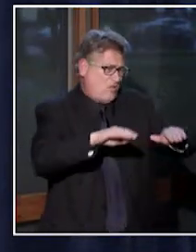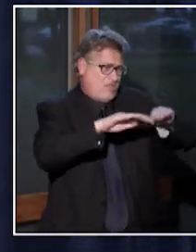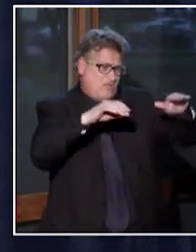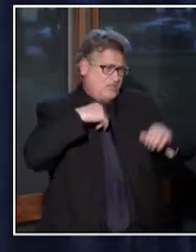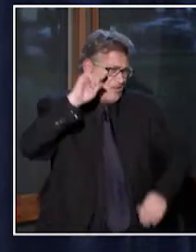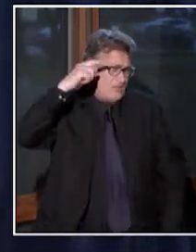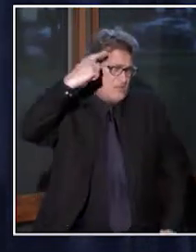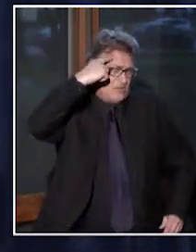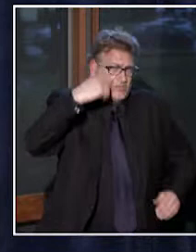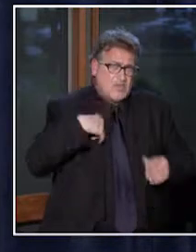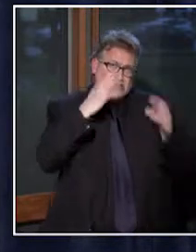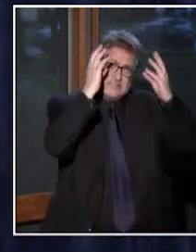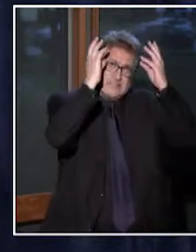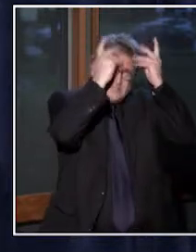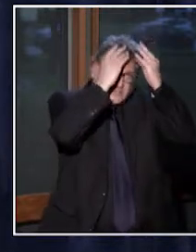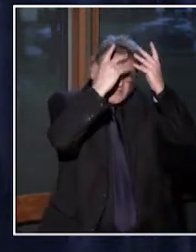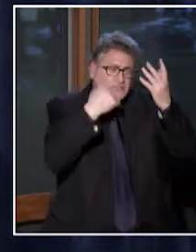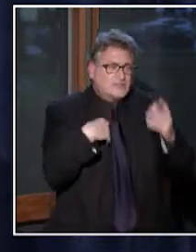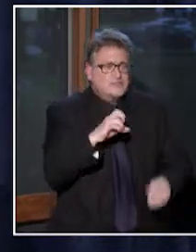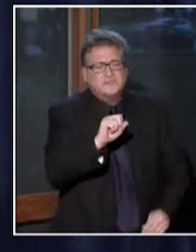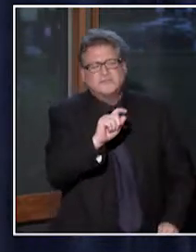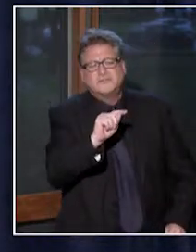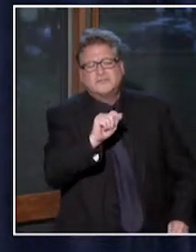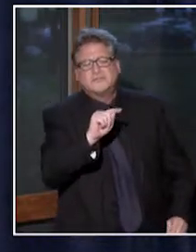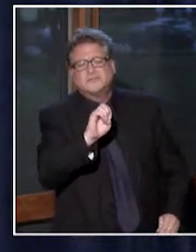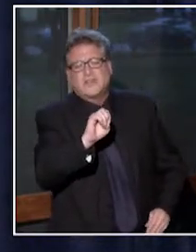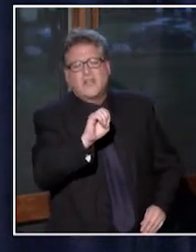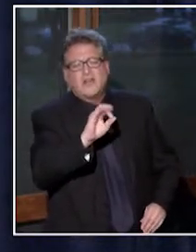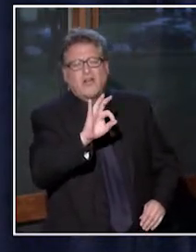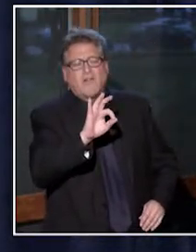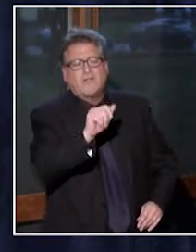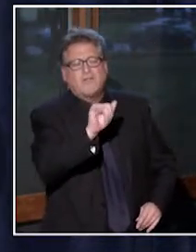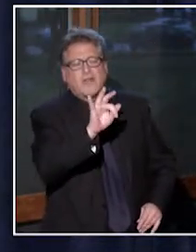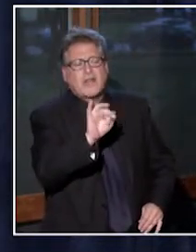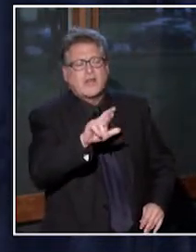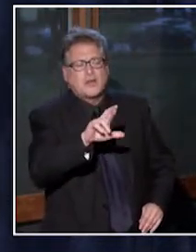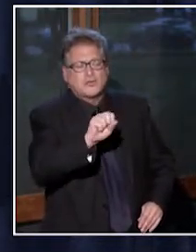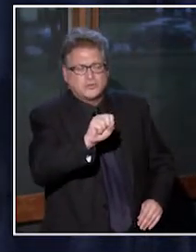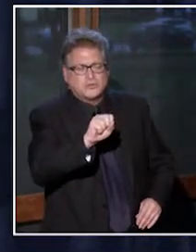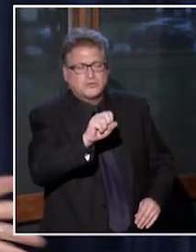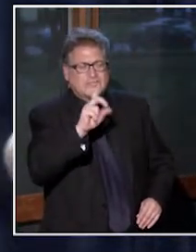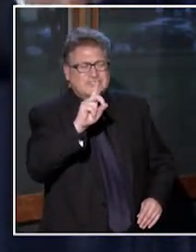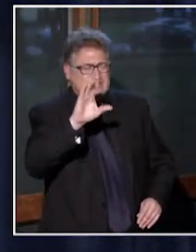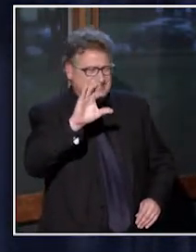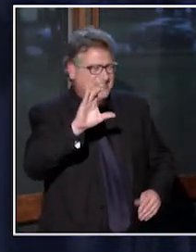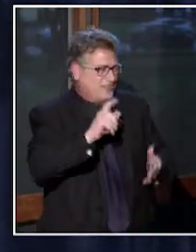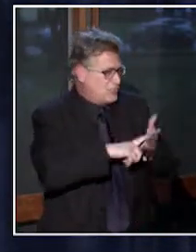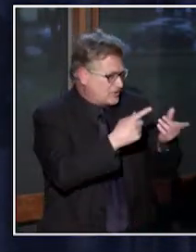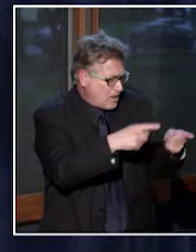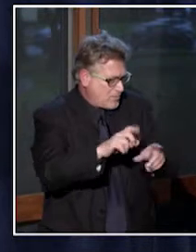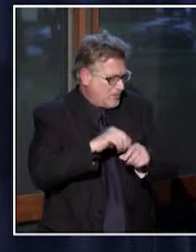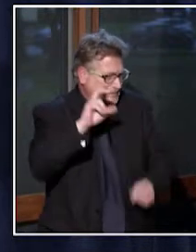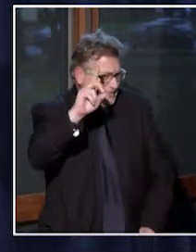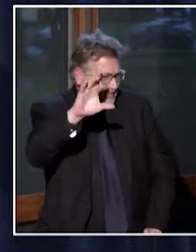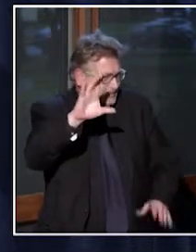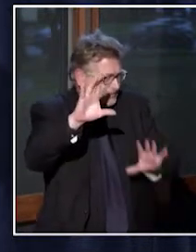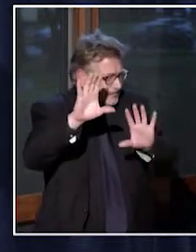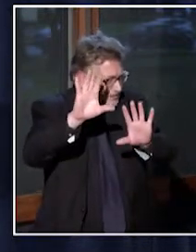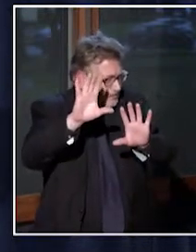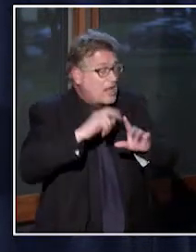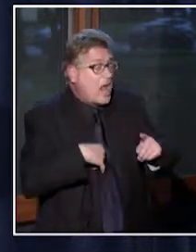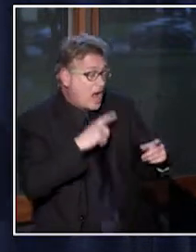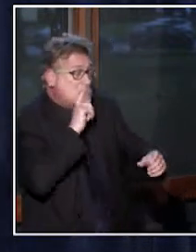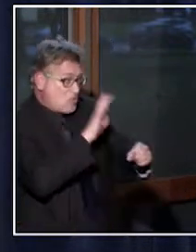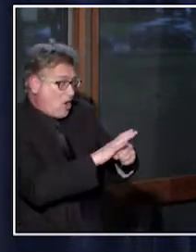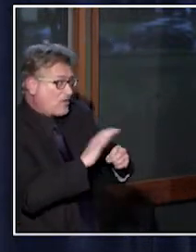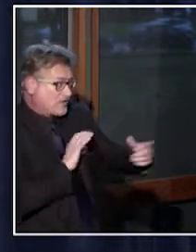consider for a moment the state of affairs in Washington, D.C. And I promise, I will bring this back to local government. But